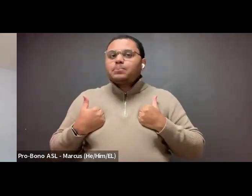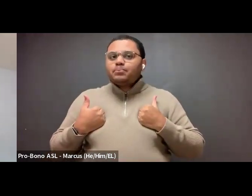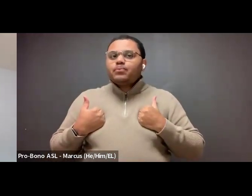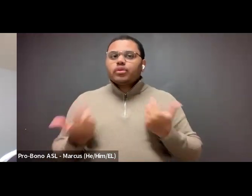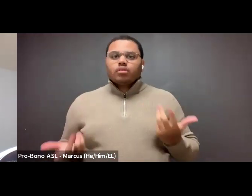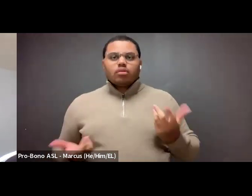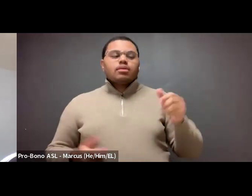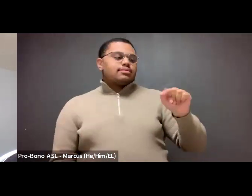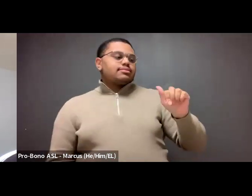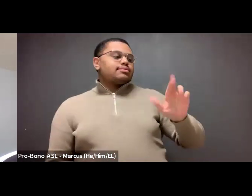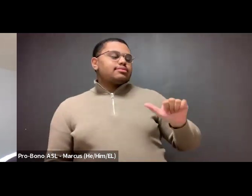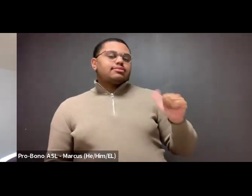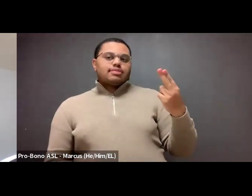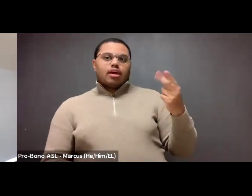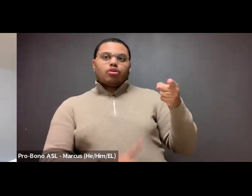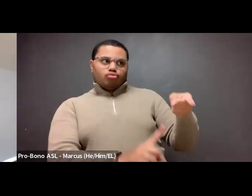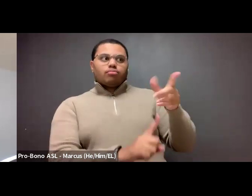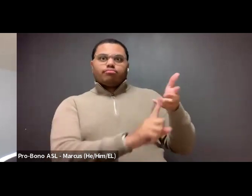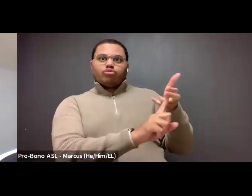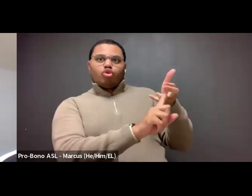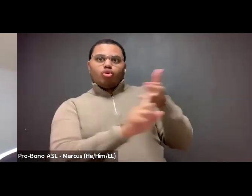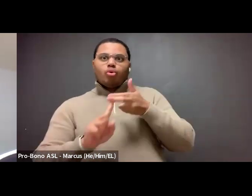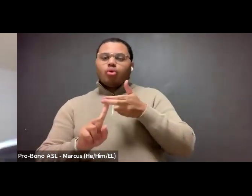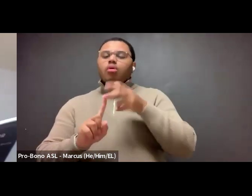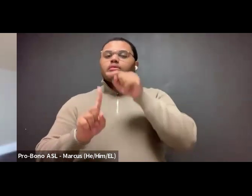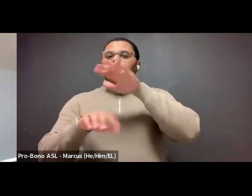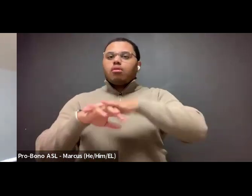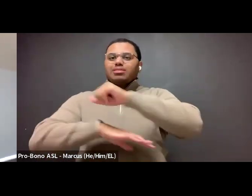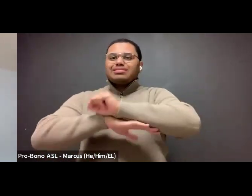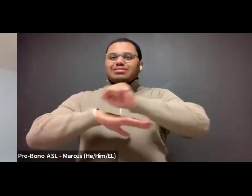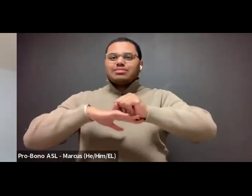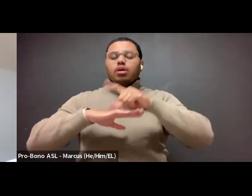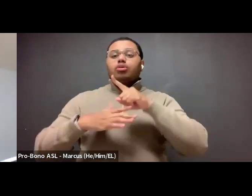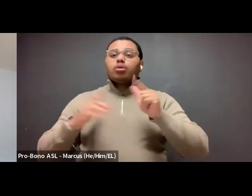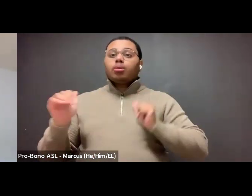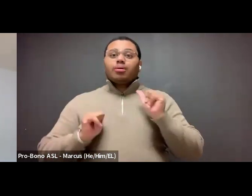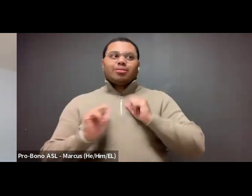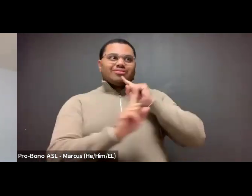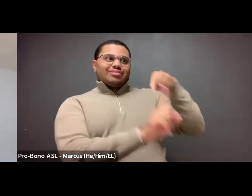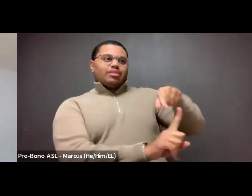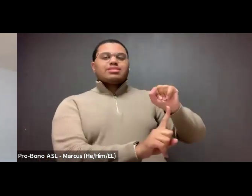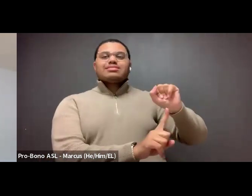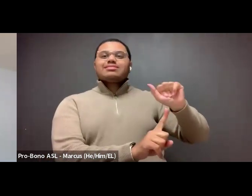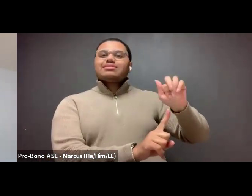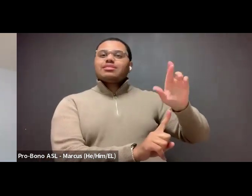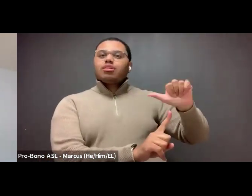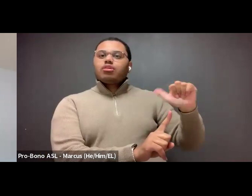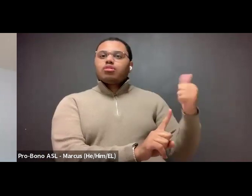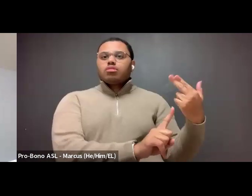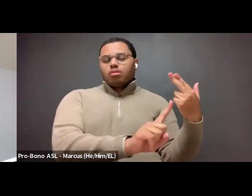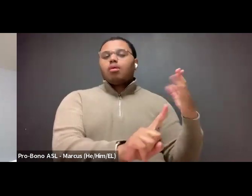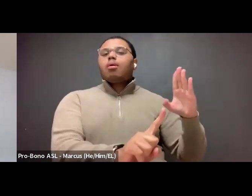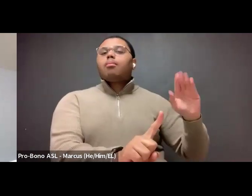Because Sarah Bartman was lured on stage to perform, this chapter references Sarah Bartman, also known as Venus